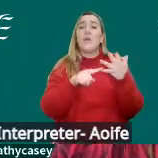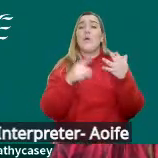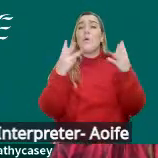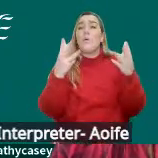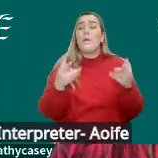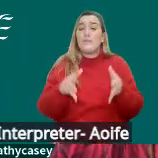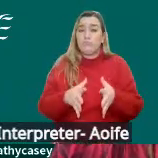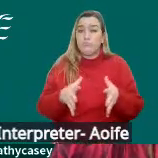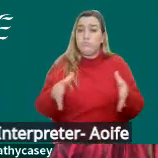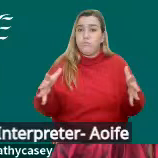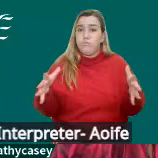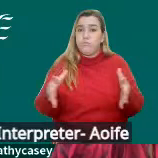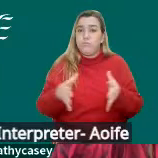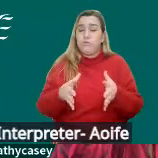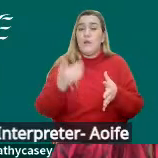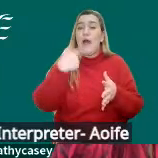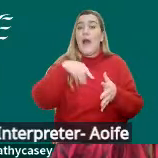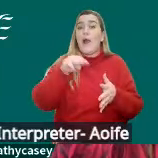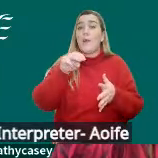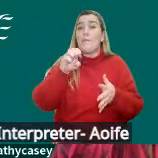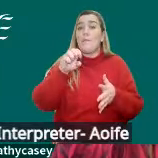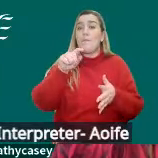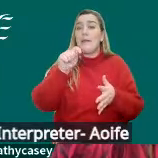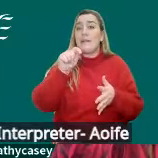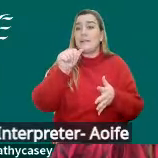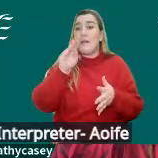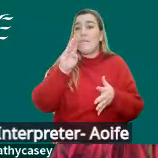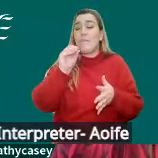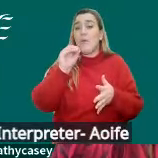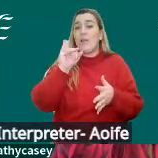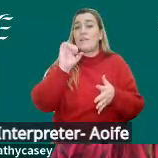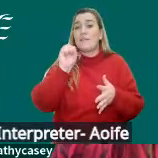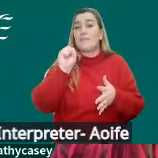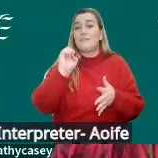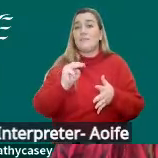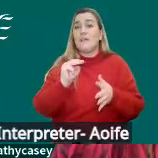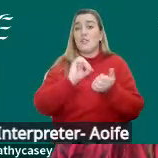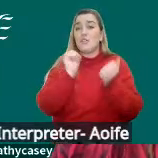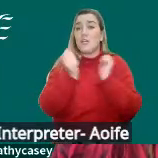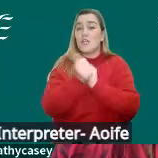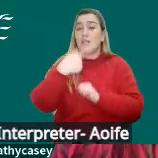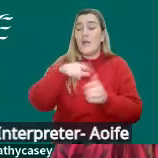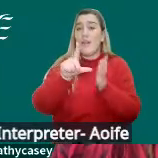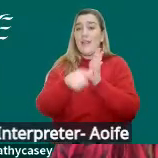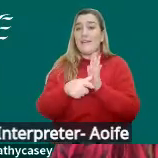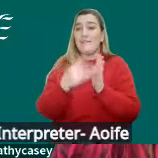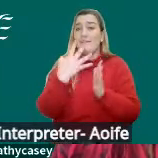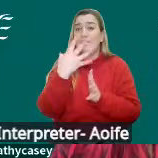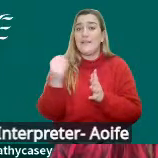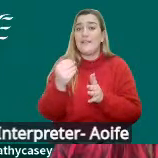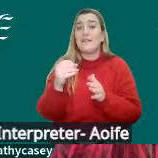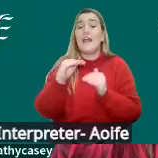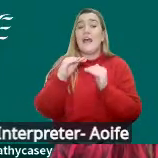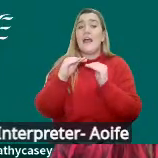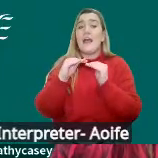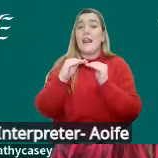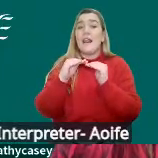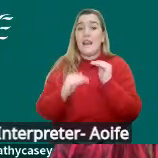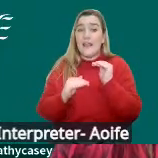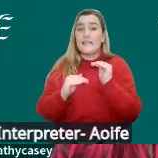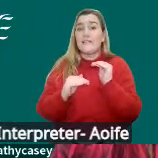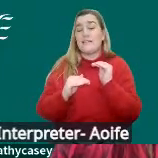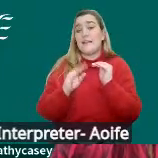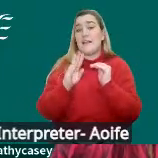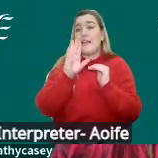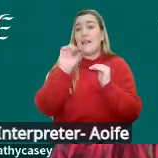our mid-50s. We have an increase in body fat and less lean mass, and we put up an average of